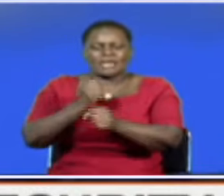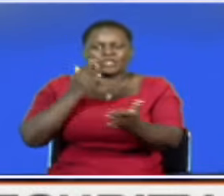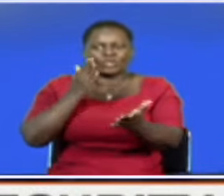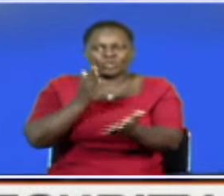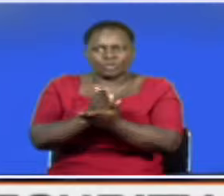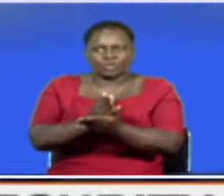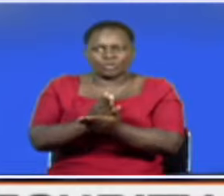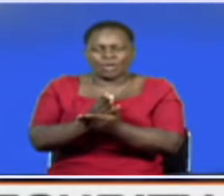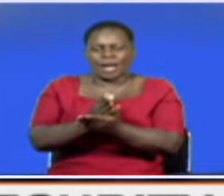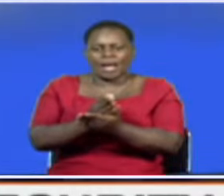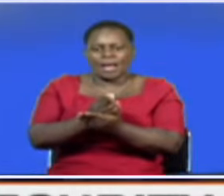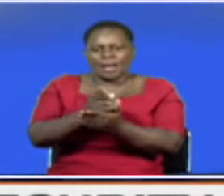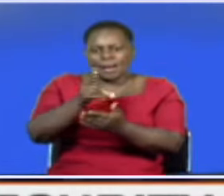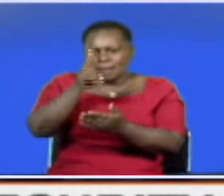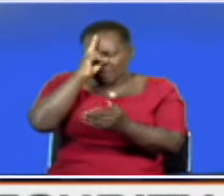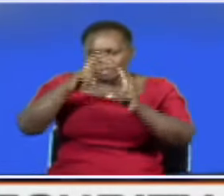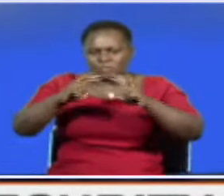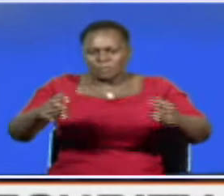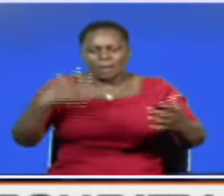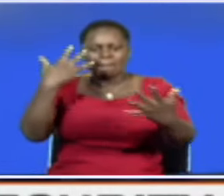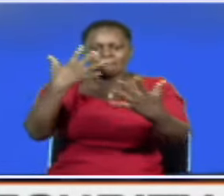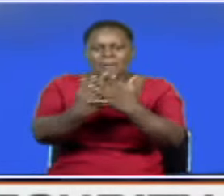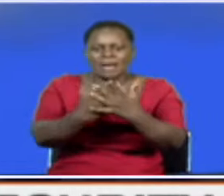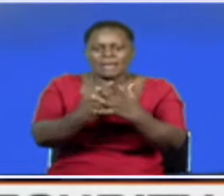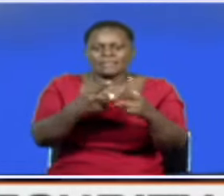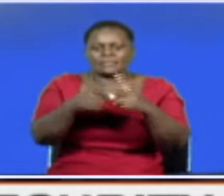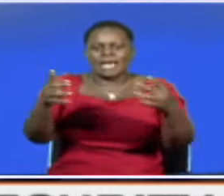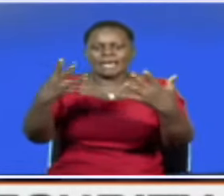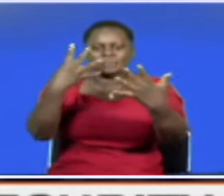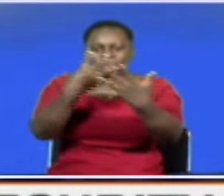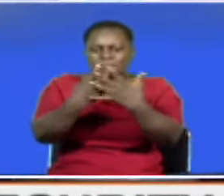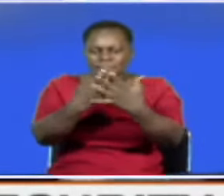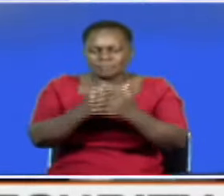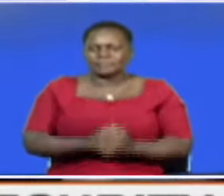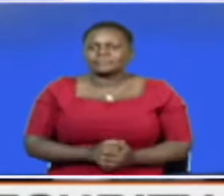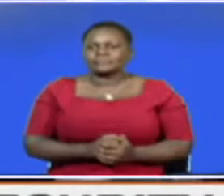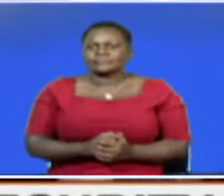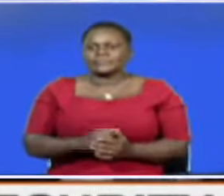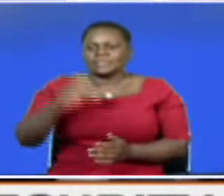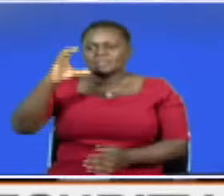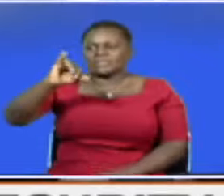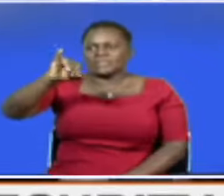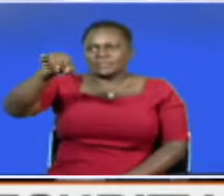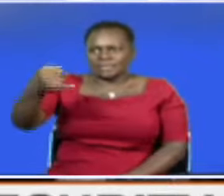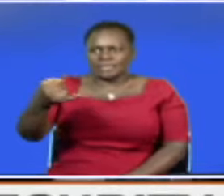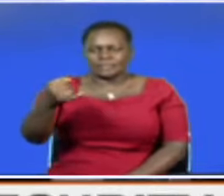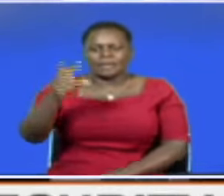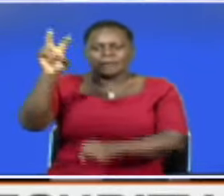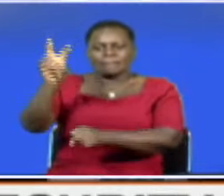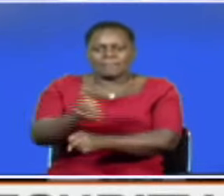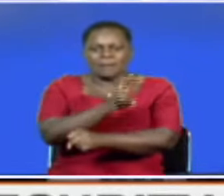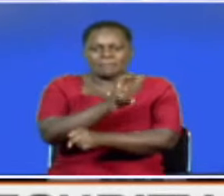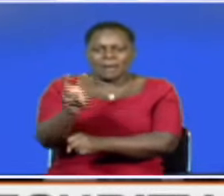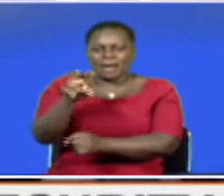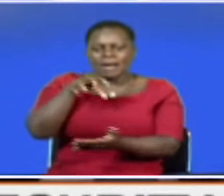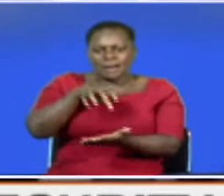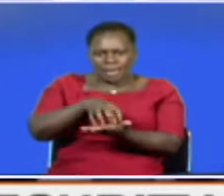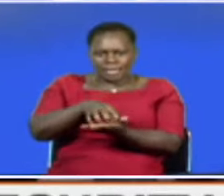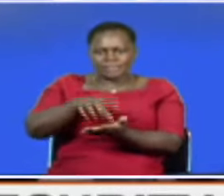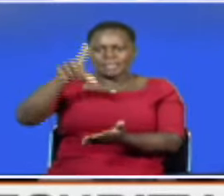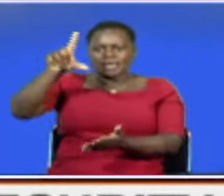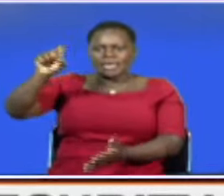Gilbert Masengeli is committed to prison to commence serving the sentence imposed on him. Justice Mugambi has been presided over the case of